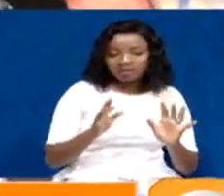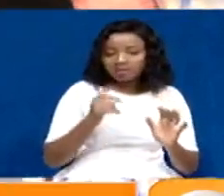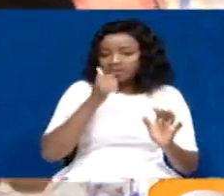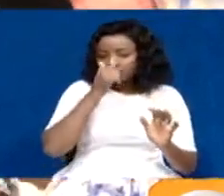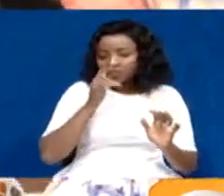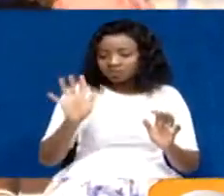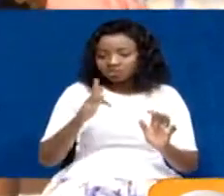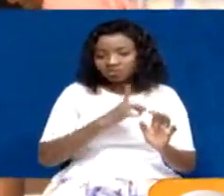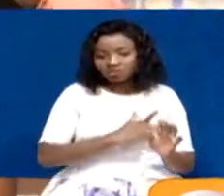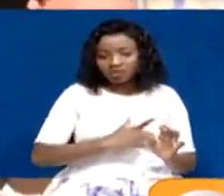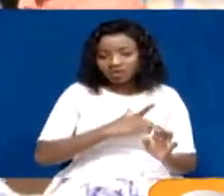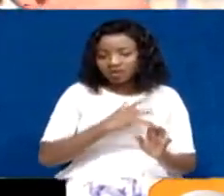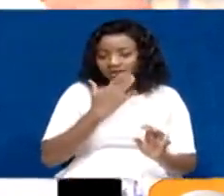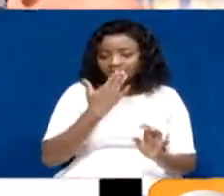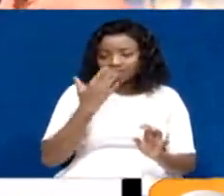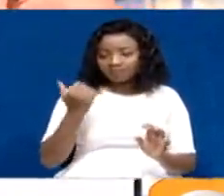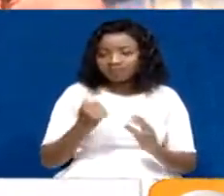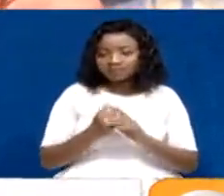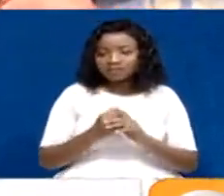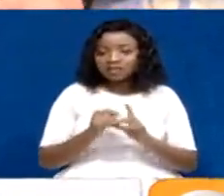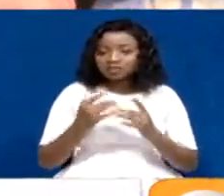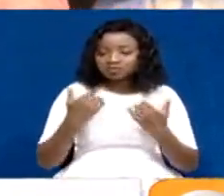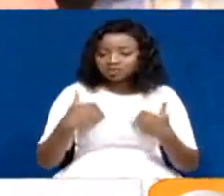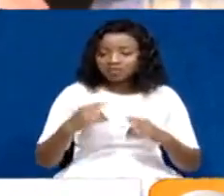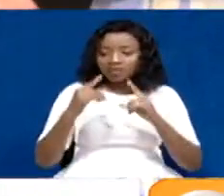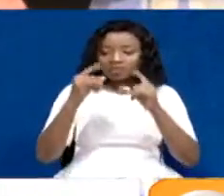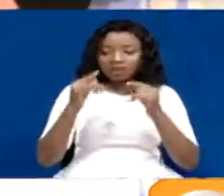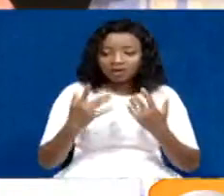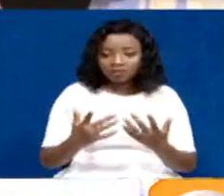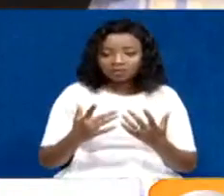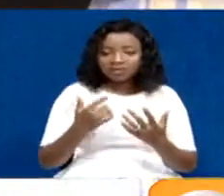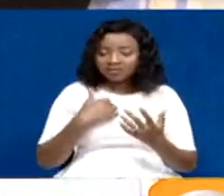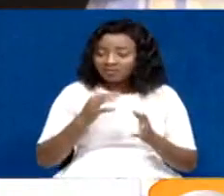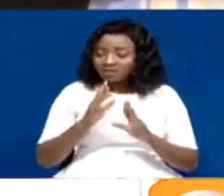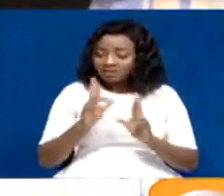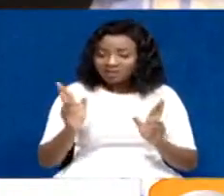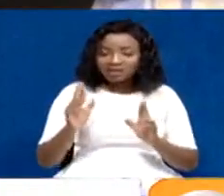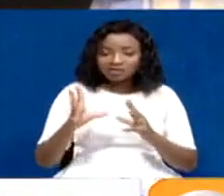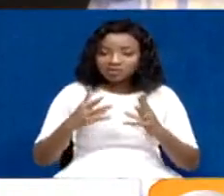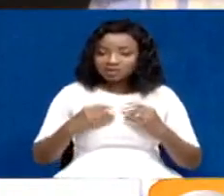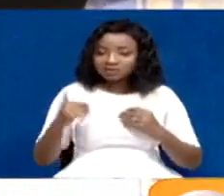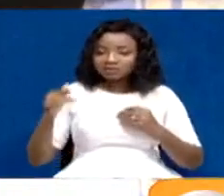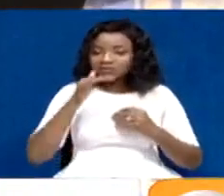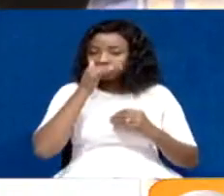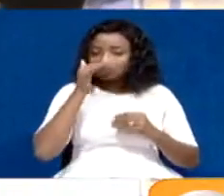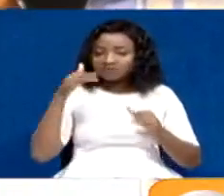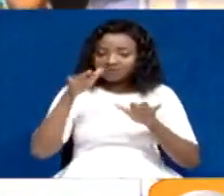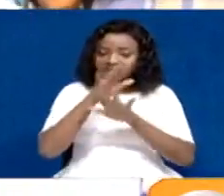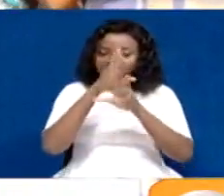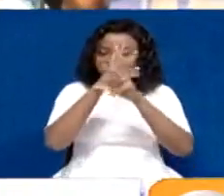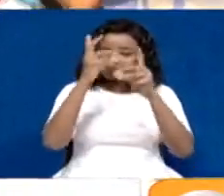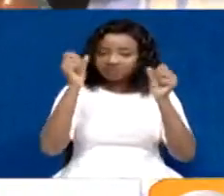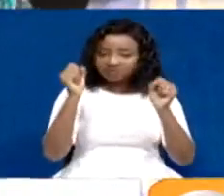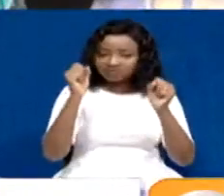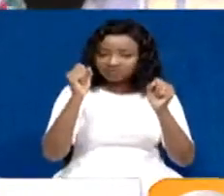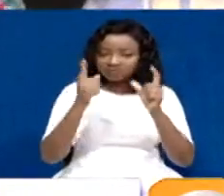wish them luck. Now I want to tell you, mimi likuwa tayari kumpatia ndugu Musalia Mudavadi, Deputy President